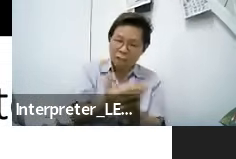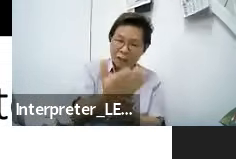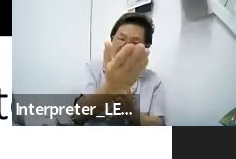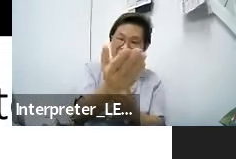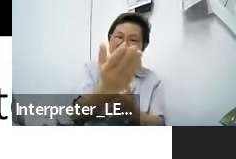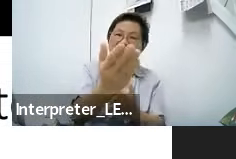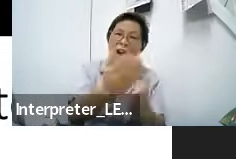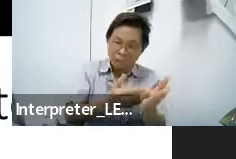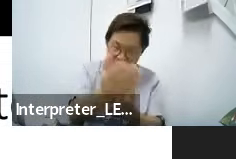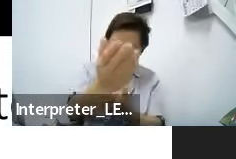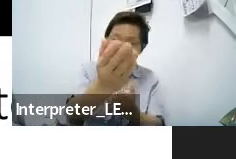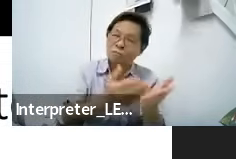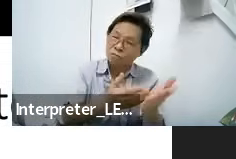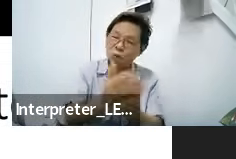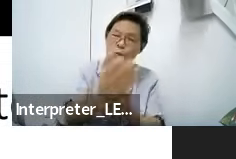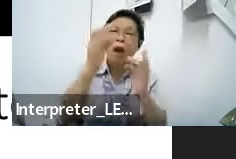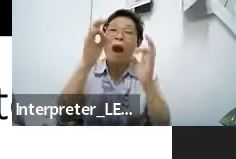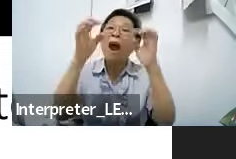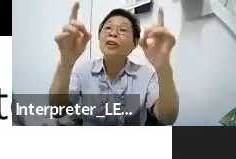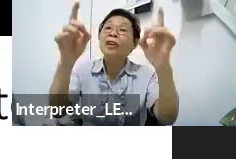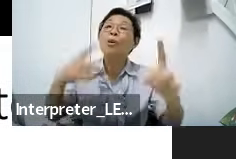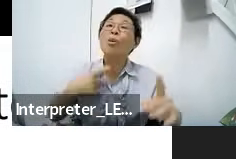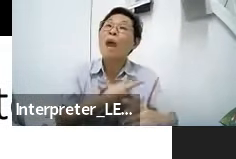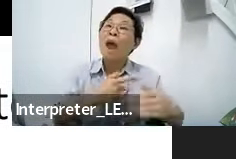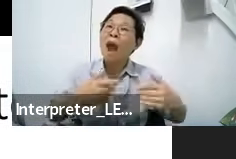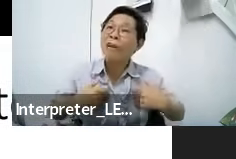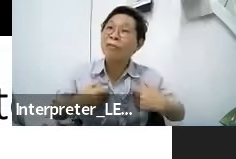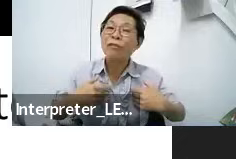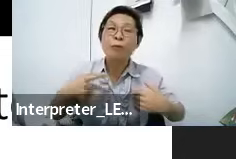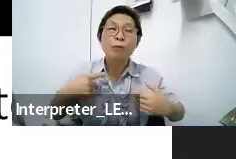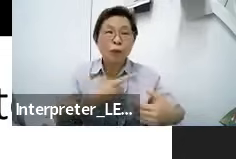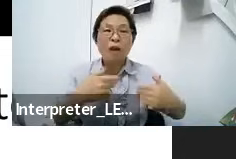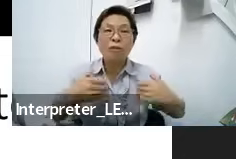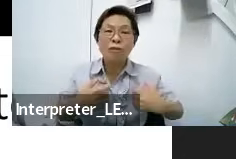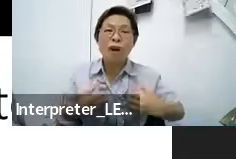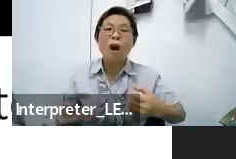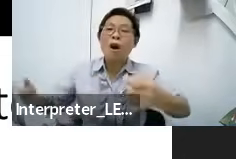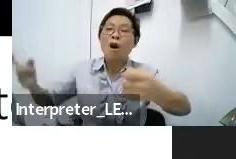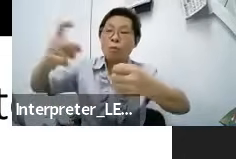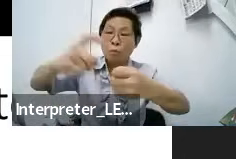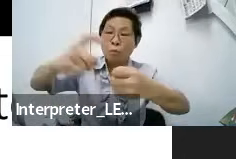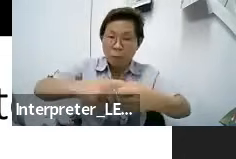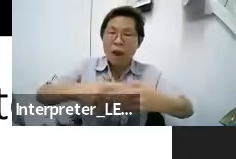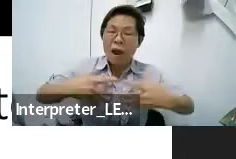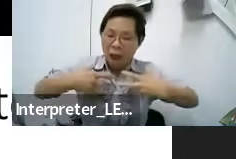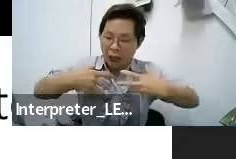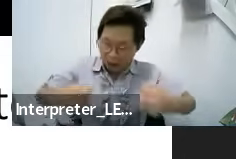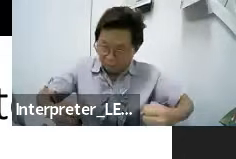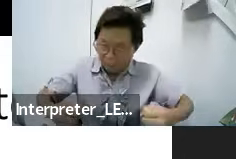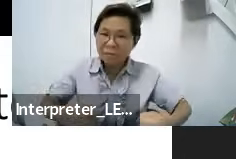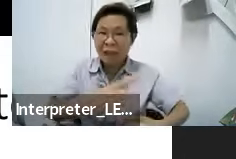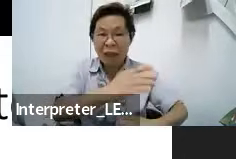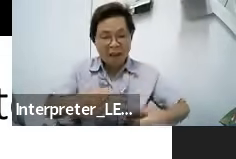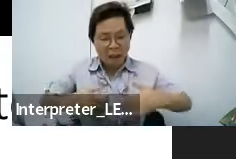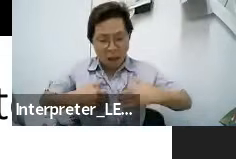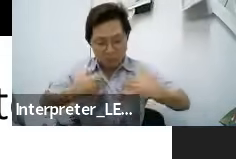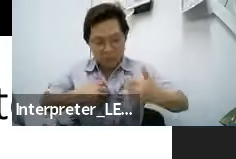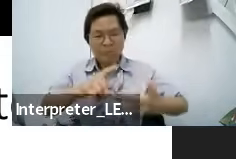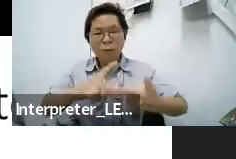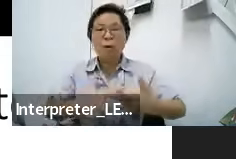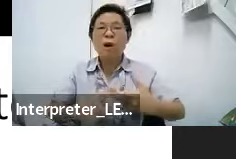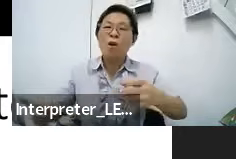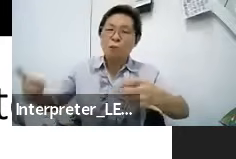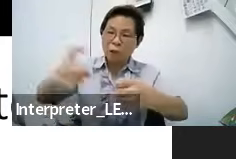to education. So we have those related to health and well-being, related to